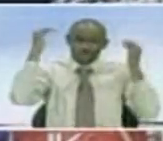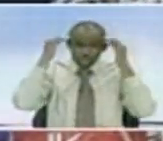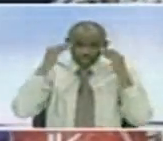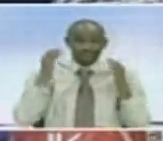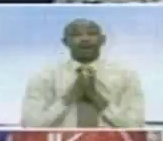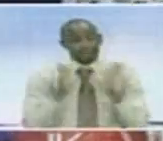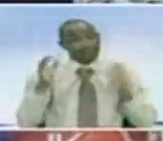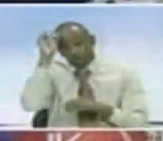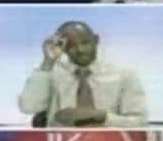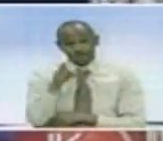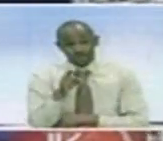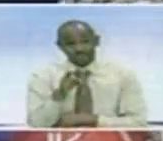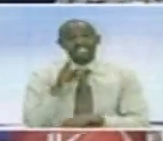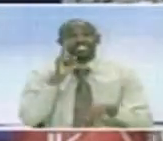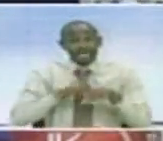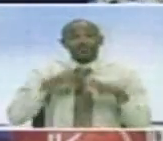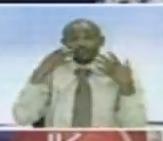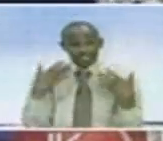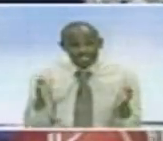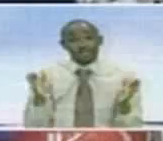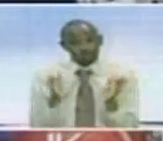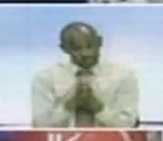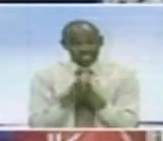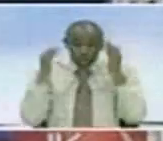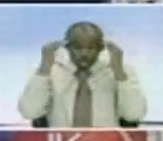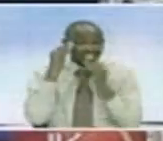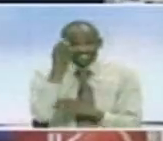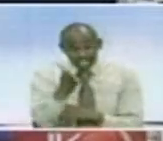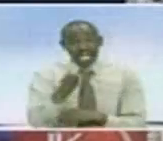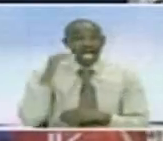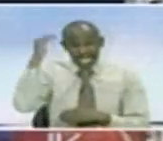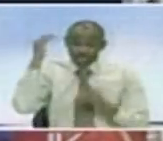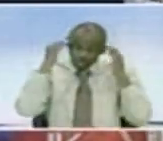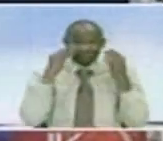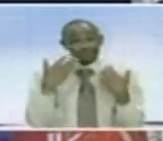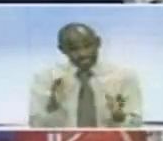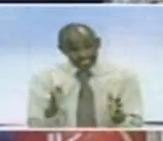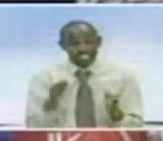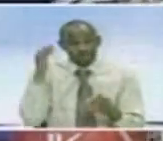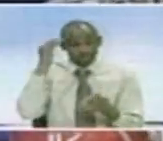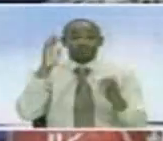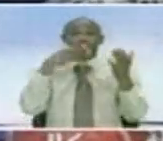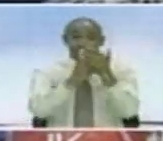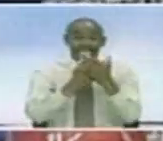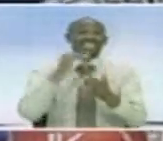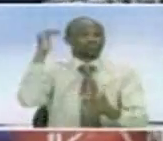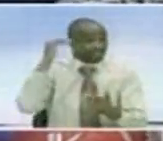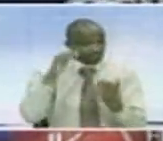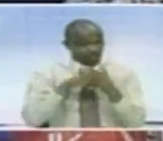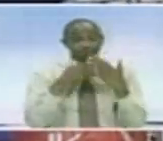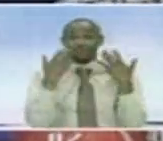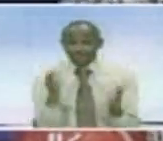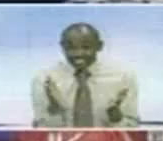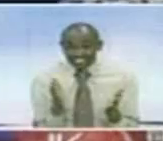public opinion. When you're through with the magistrate's court, with the high court, with the court of appeal and the supreme court,